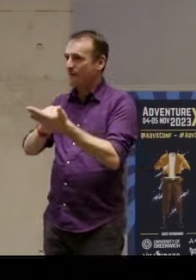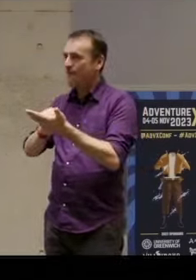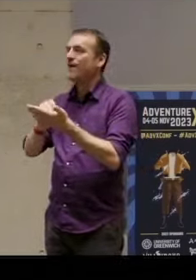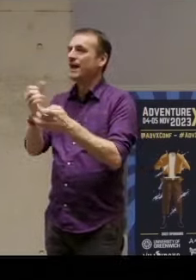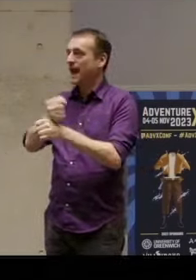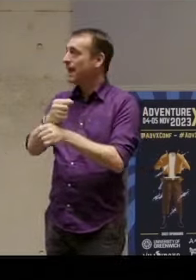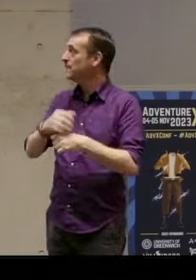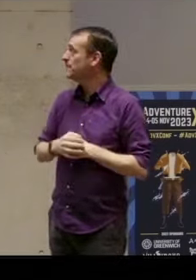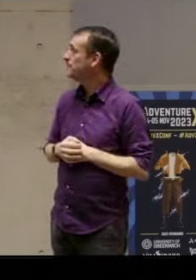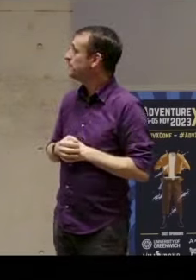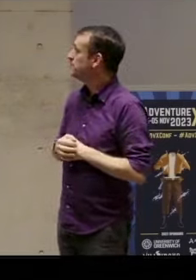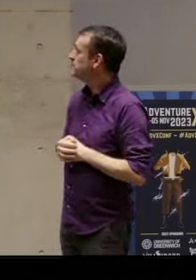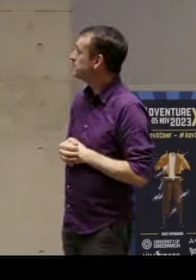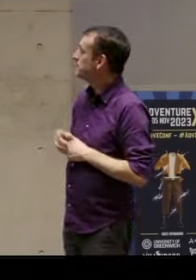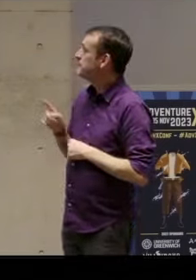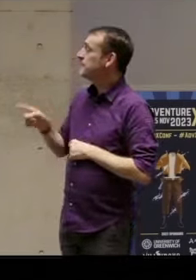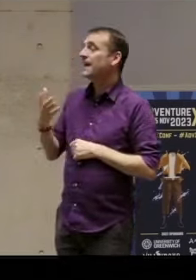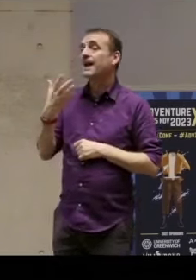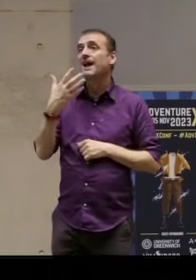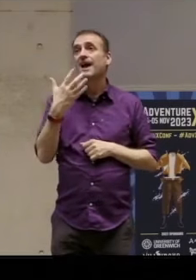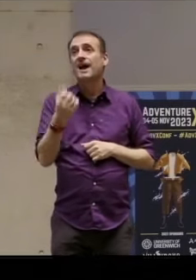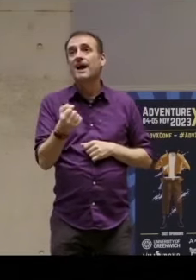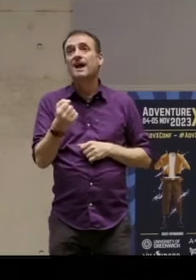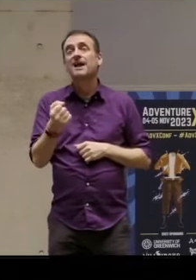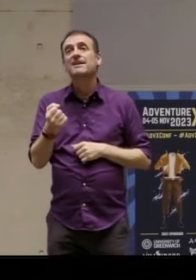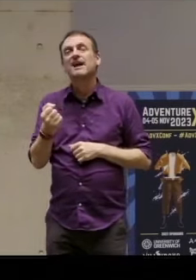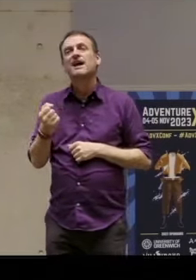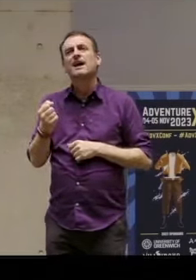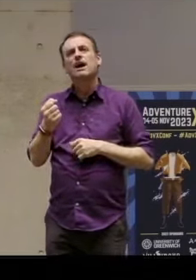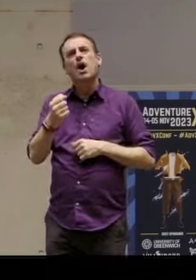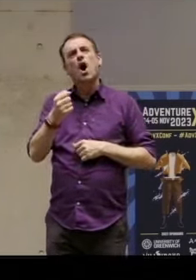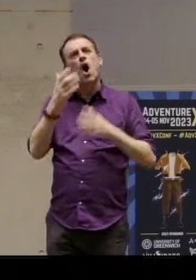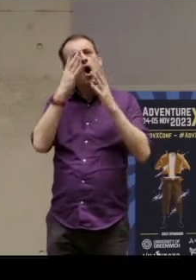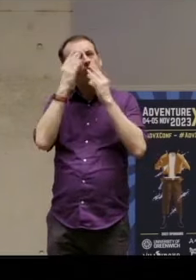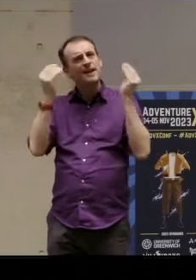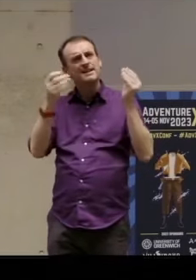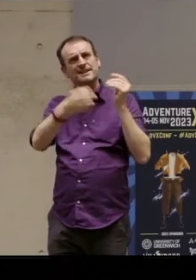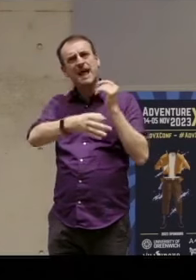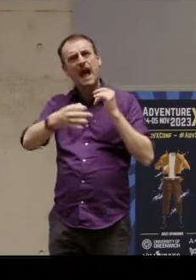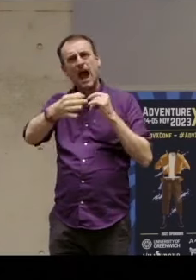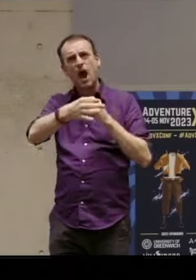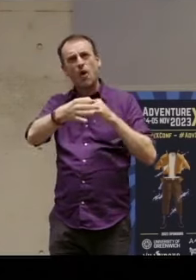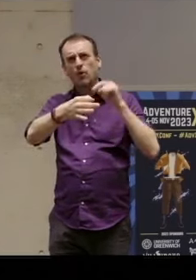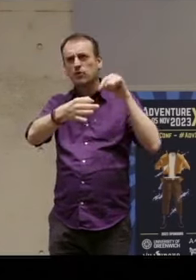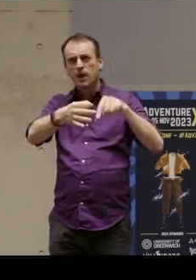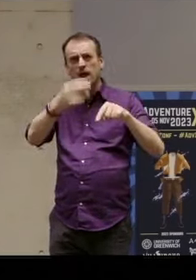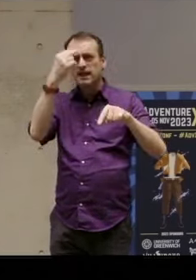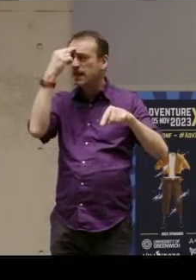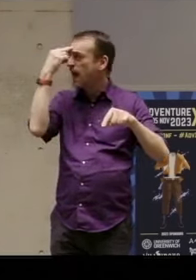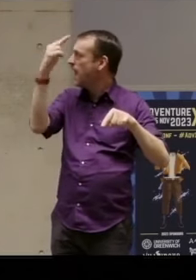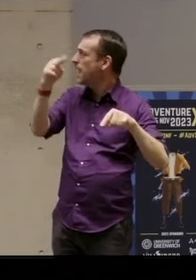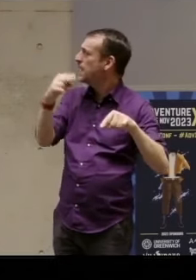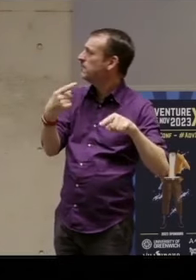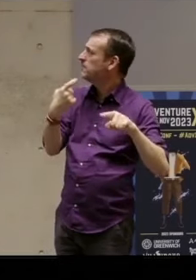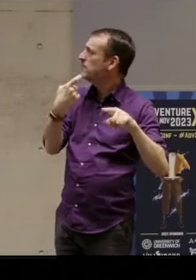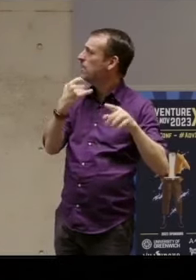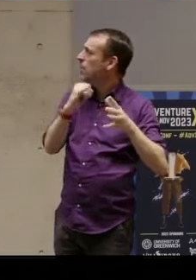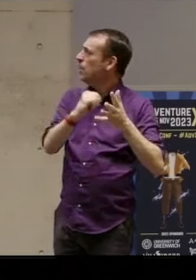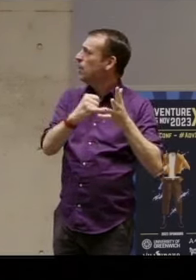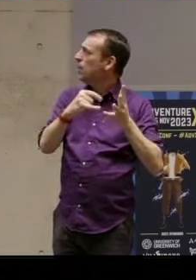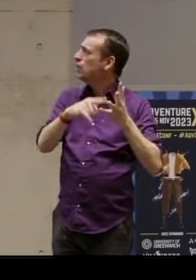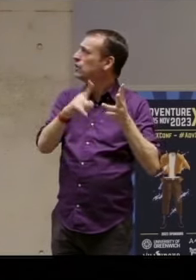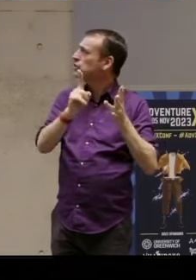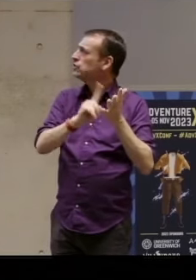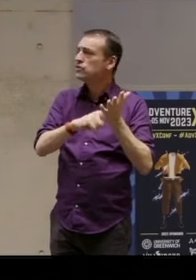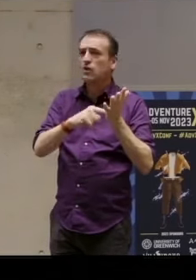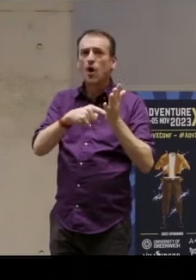There is a town in Poland called Wohodzk. Anybody Polish here, maybe? Okay, great. Let's